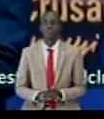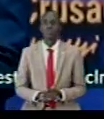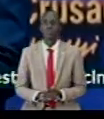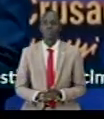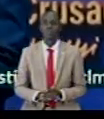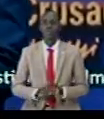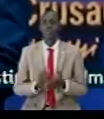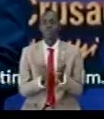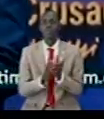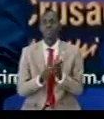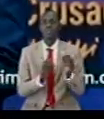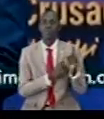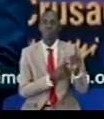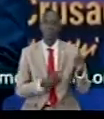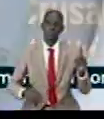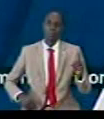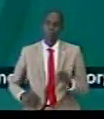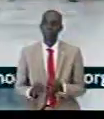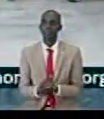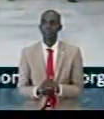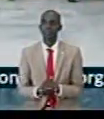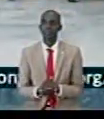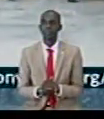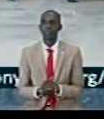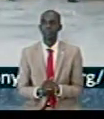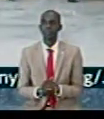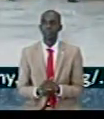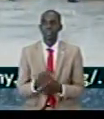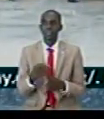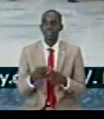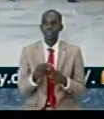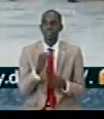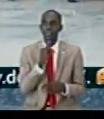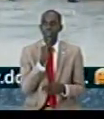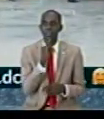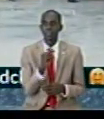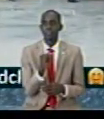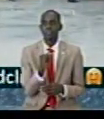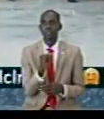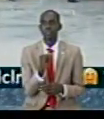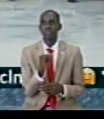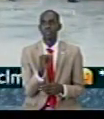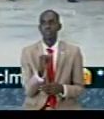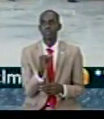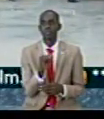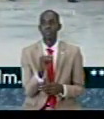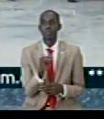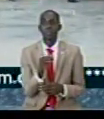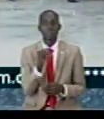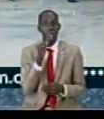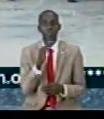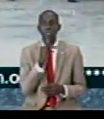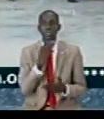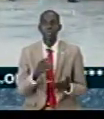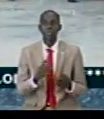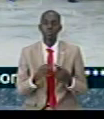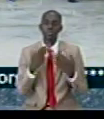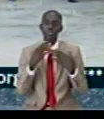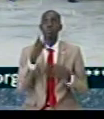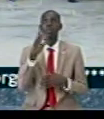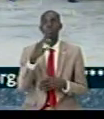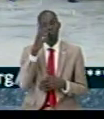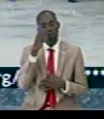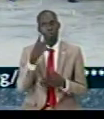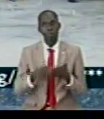Praise the Lord. My name is Omoro Rukeme Onoyake. I'm here to thank God for what he did for me during